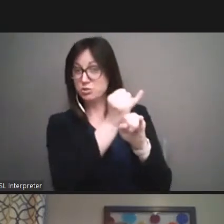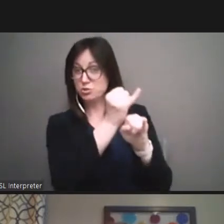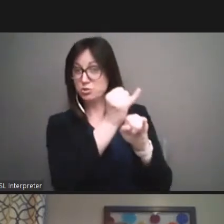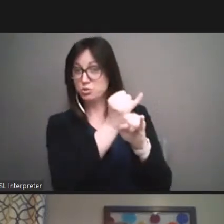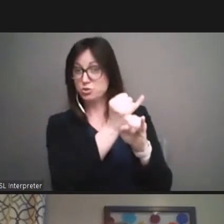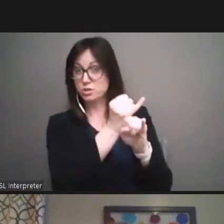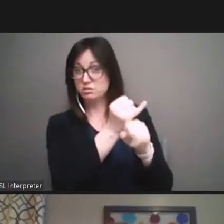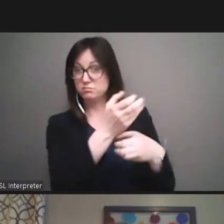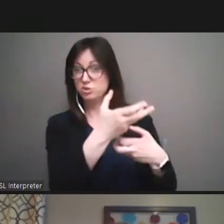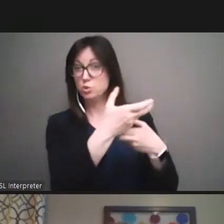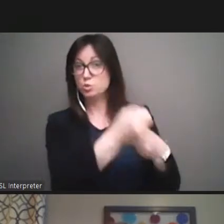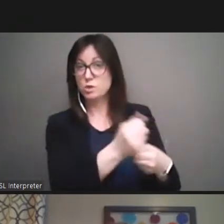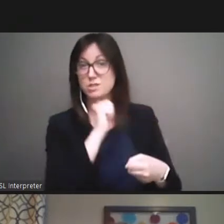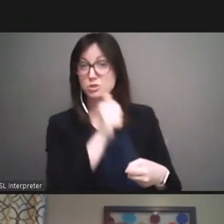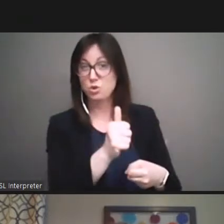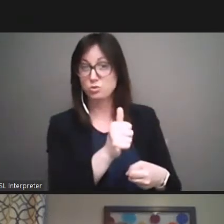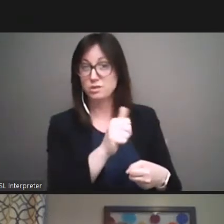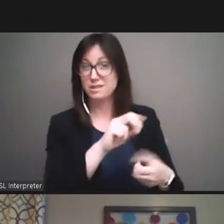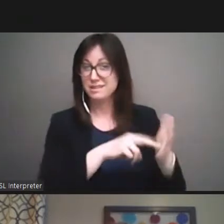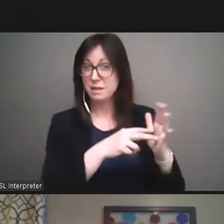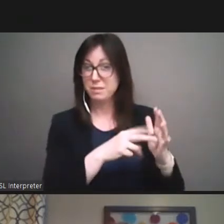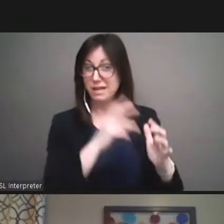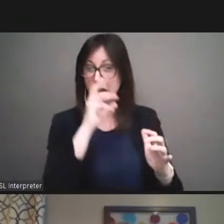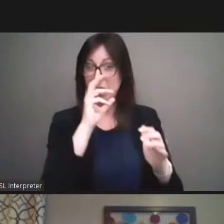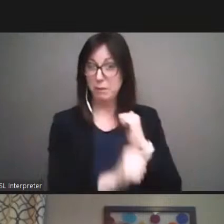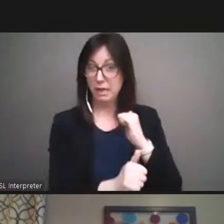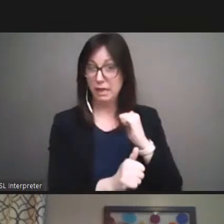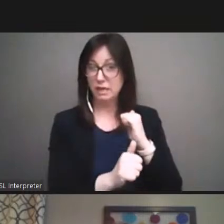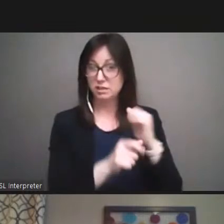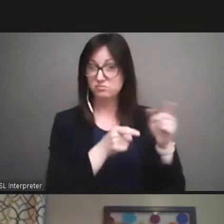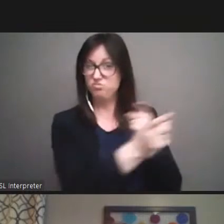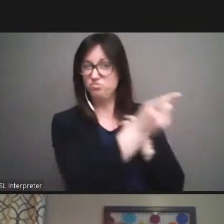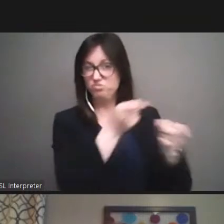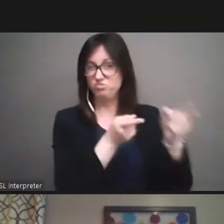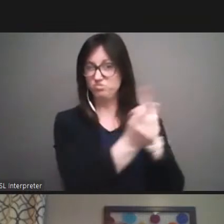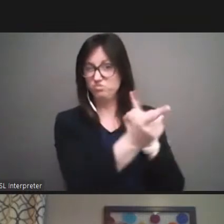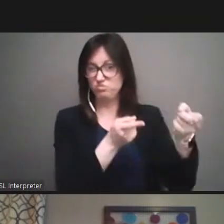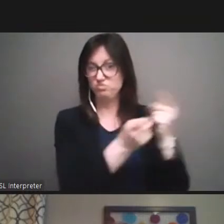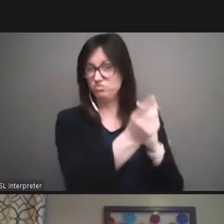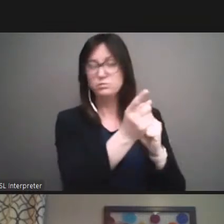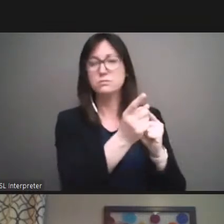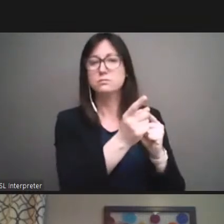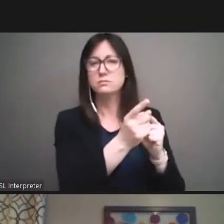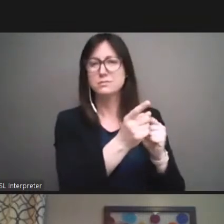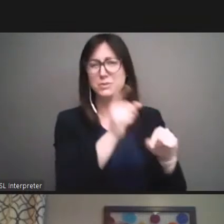out unnecessary criticisms either, because it's just furthering the divide.